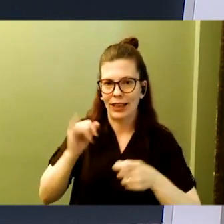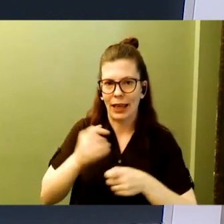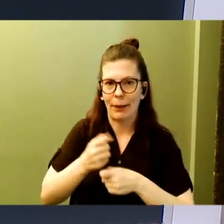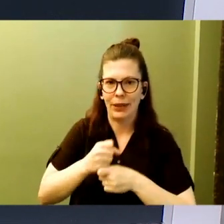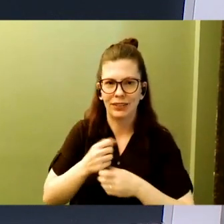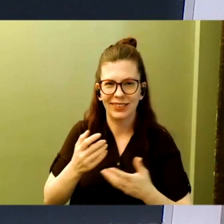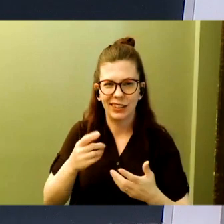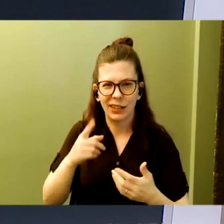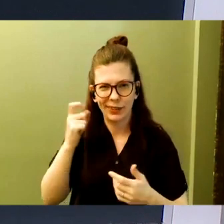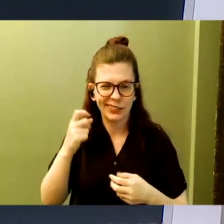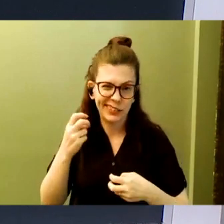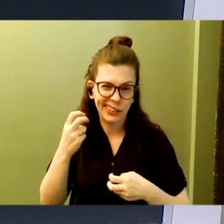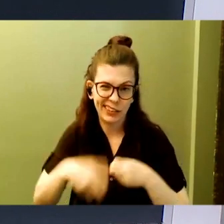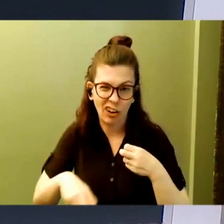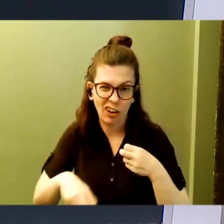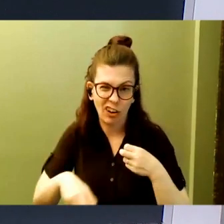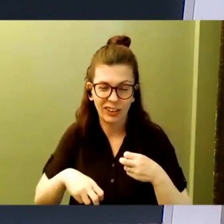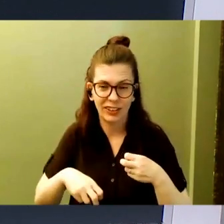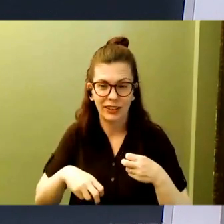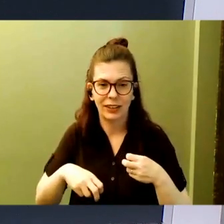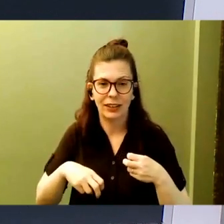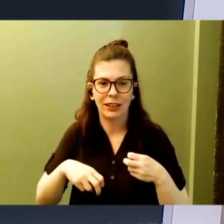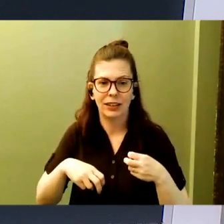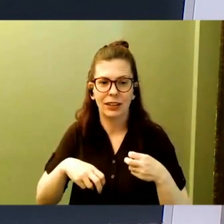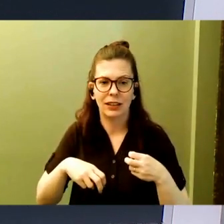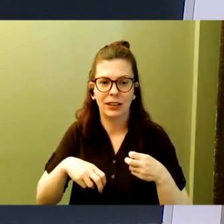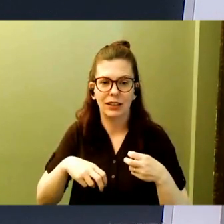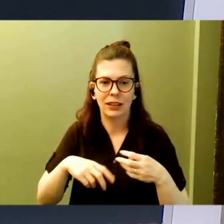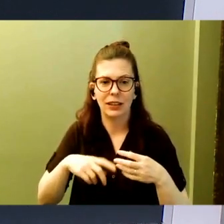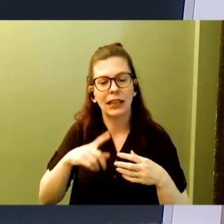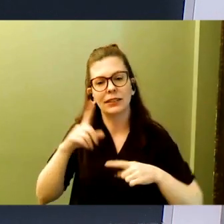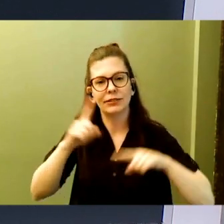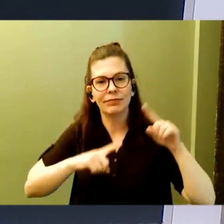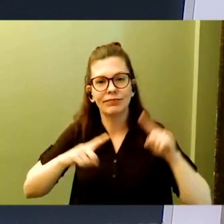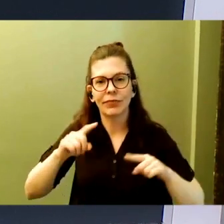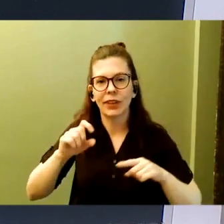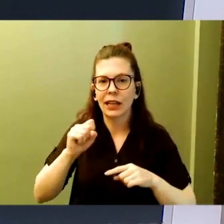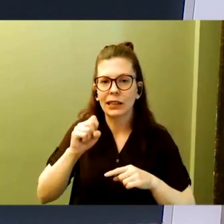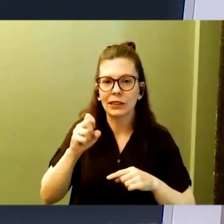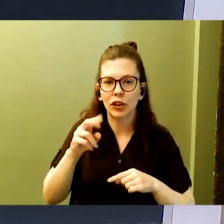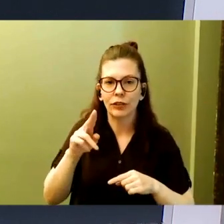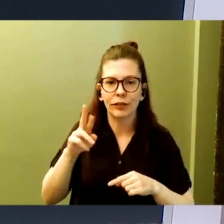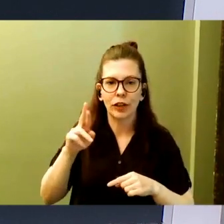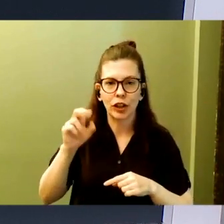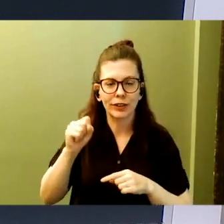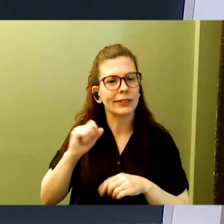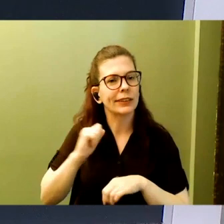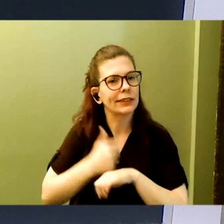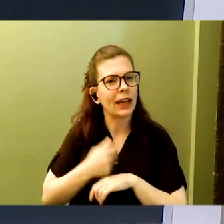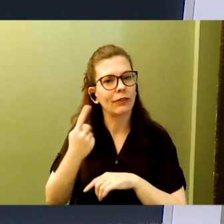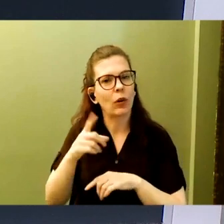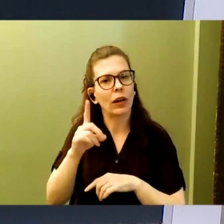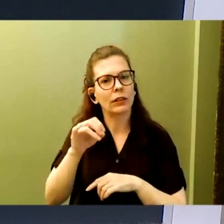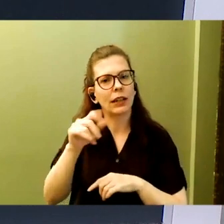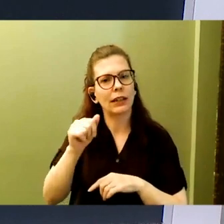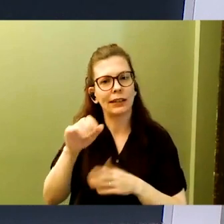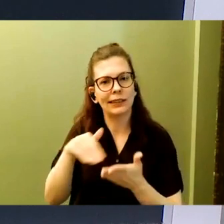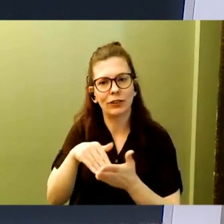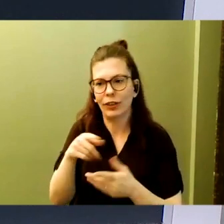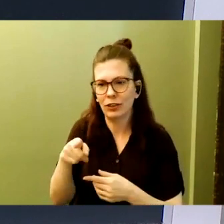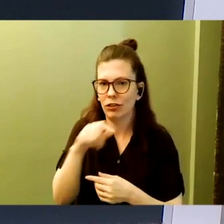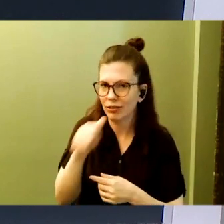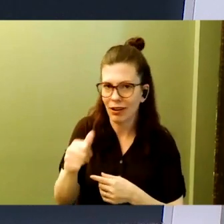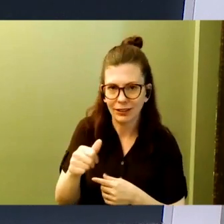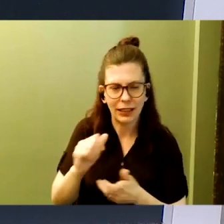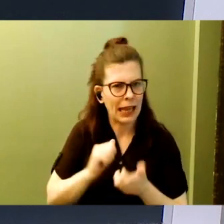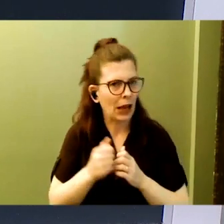hard. It's compared to like our different servers that we have that are designed for data center. These are not. So how do you monitor them?